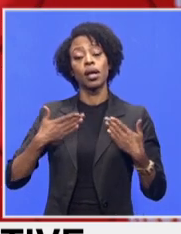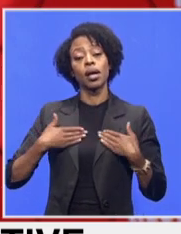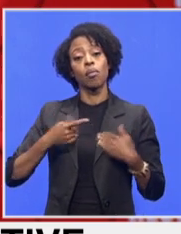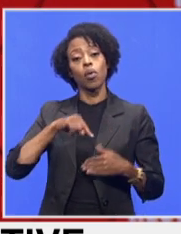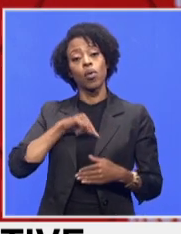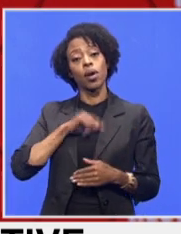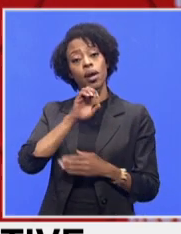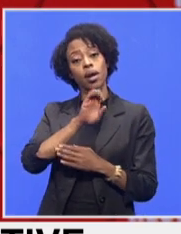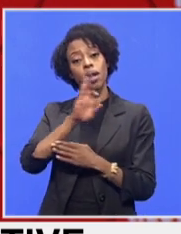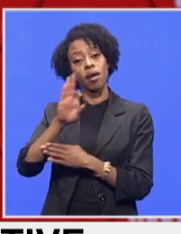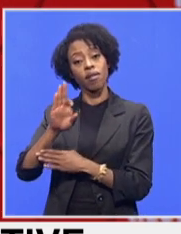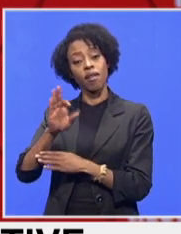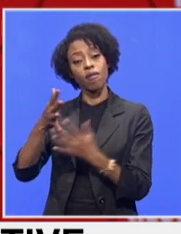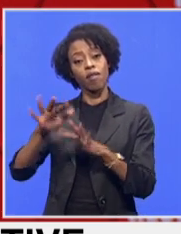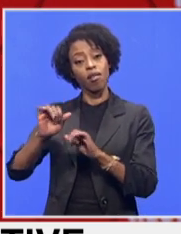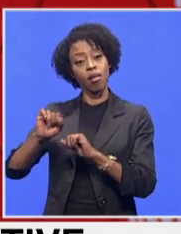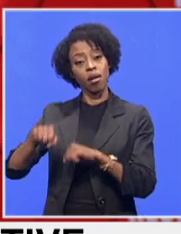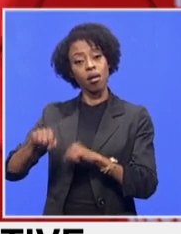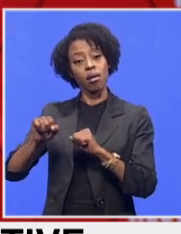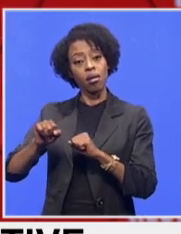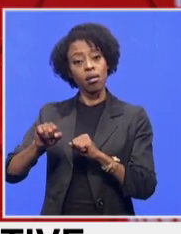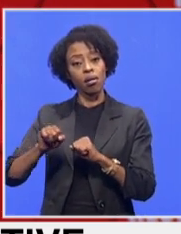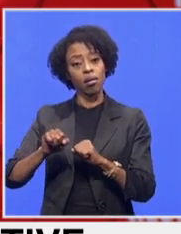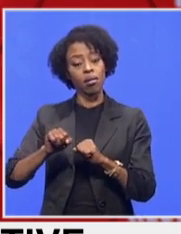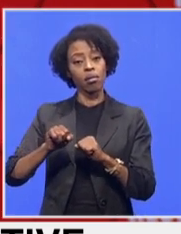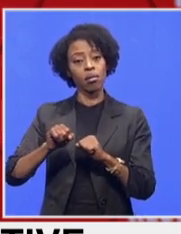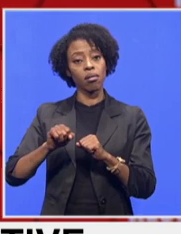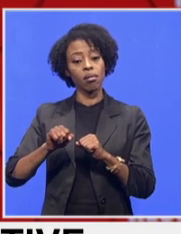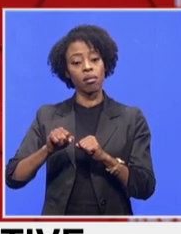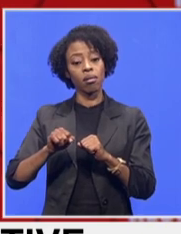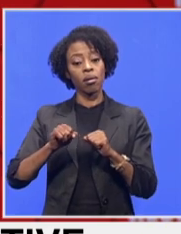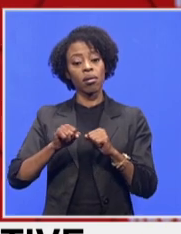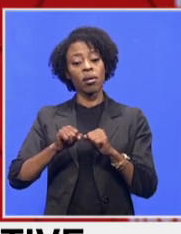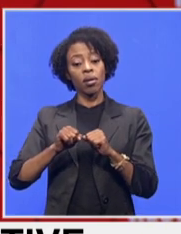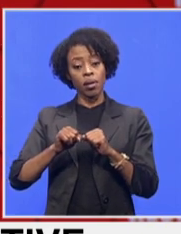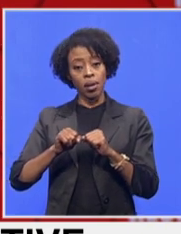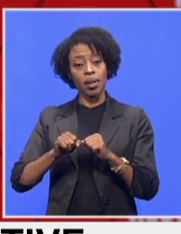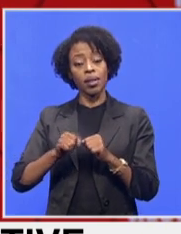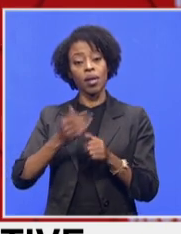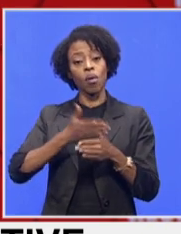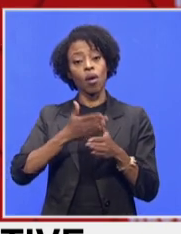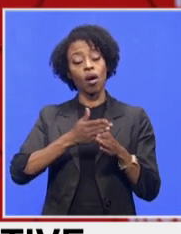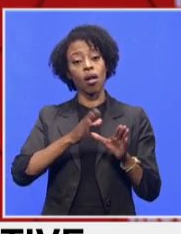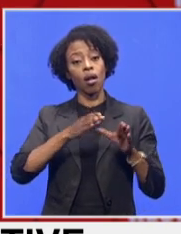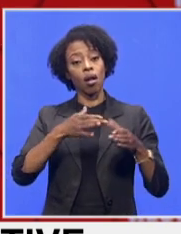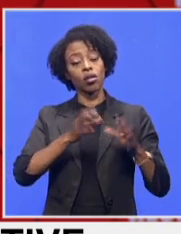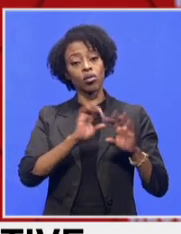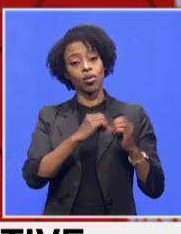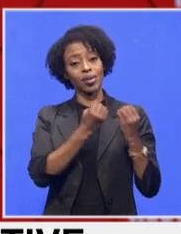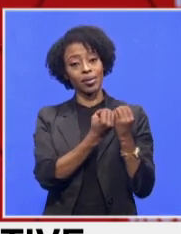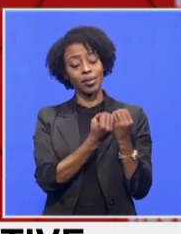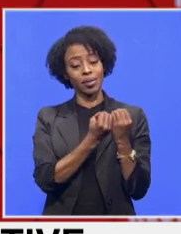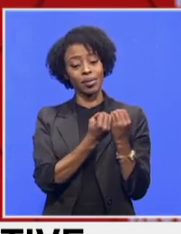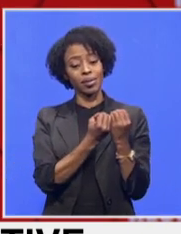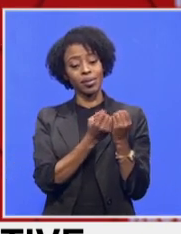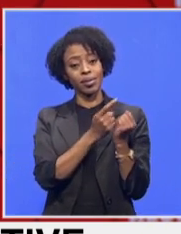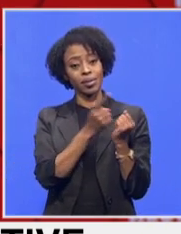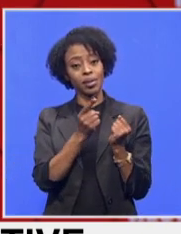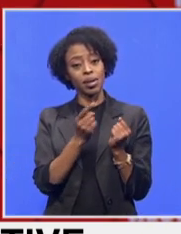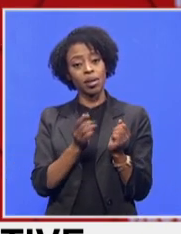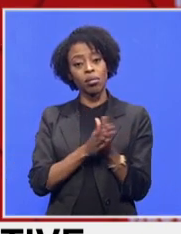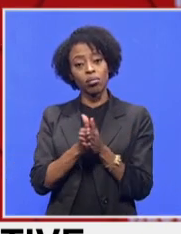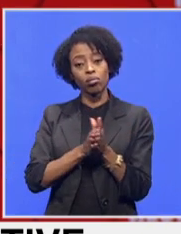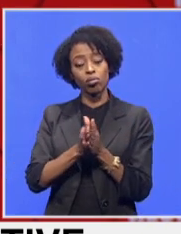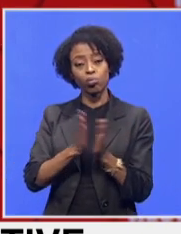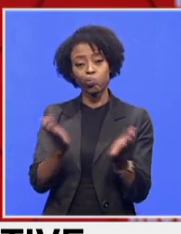has agreed that the broadest possible front of the working class formations be